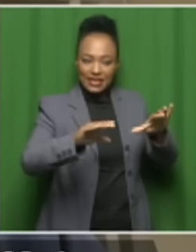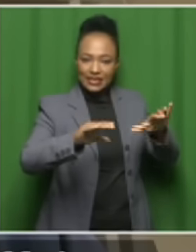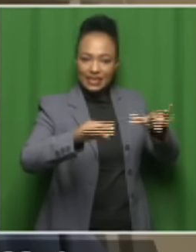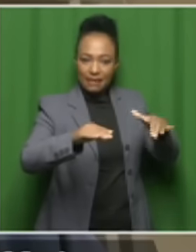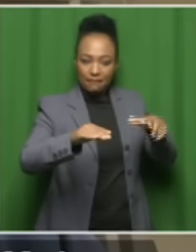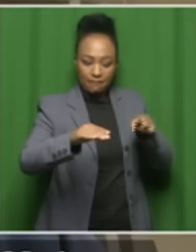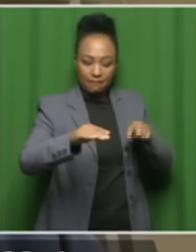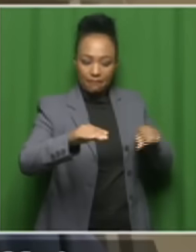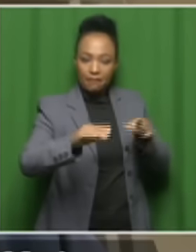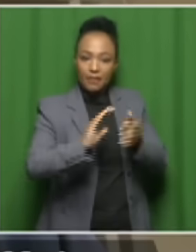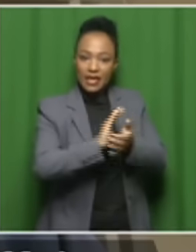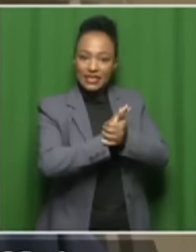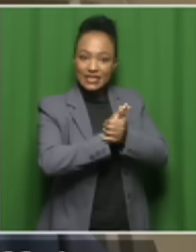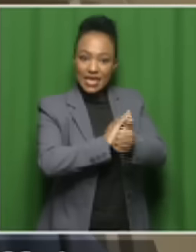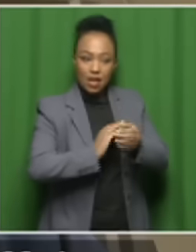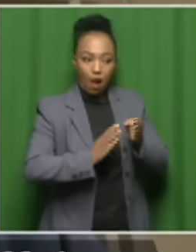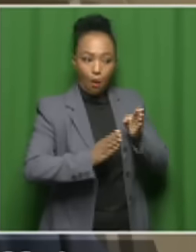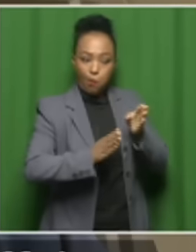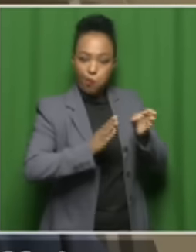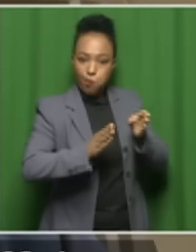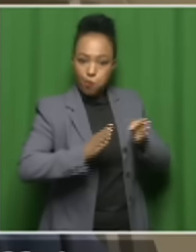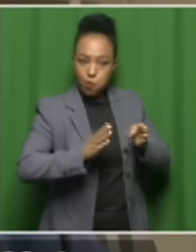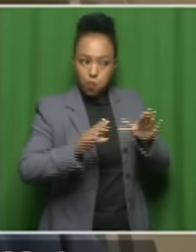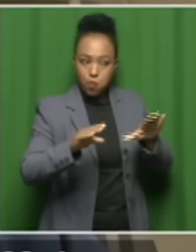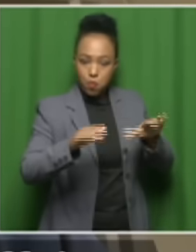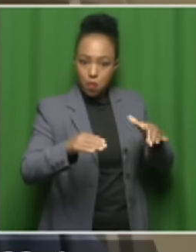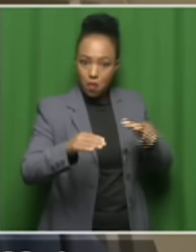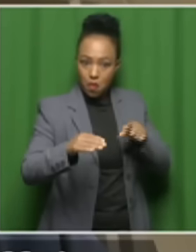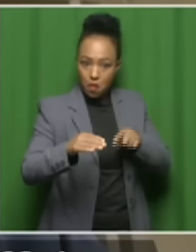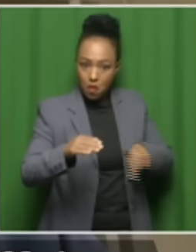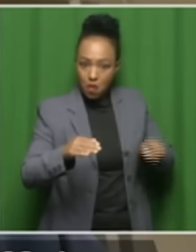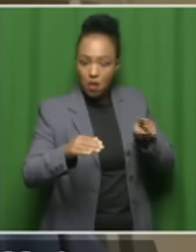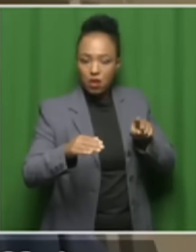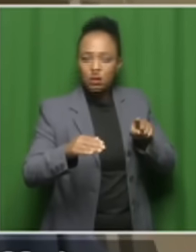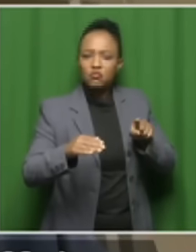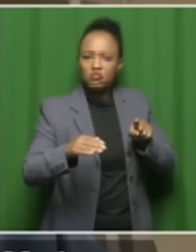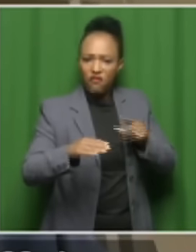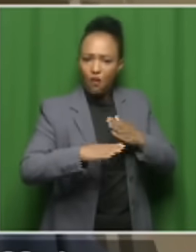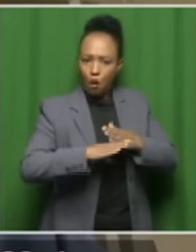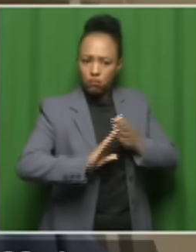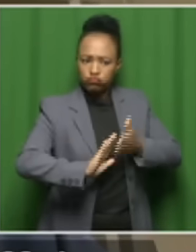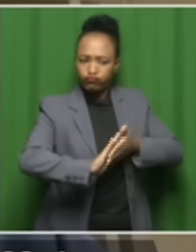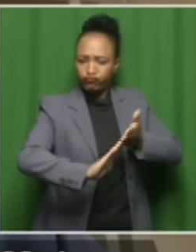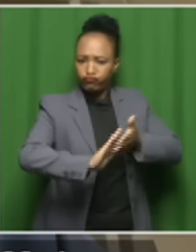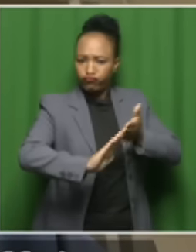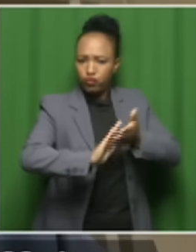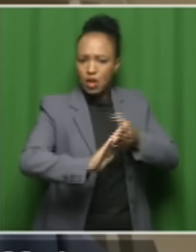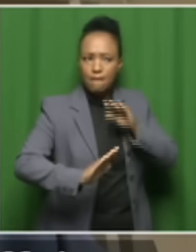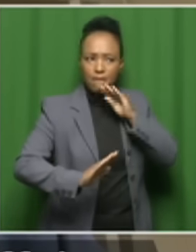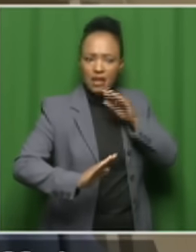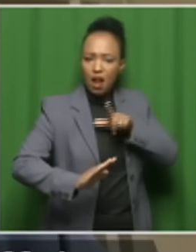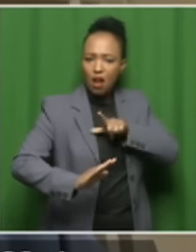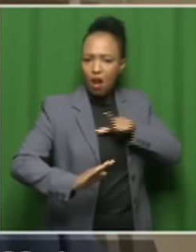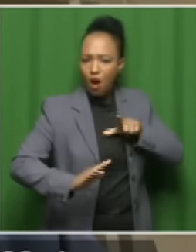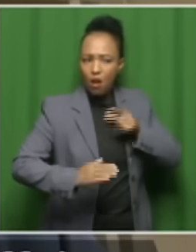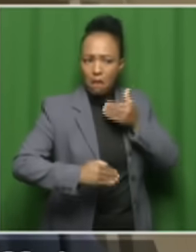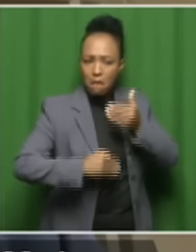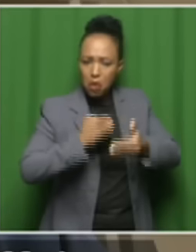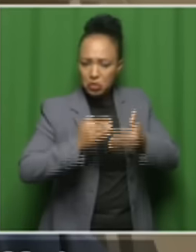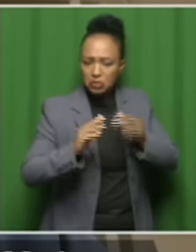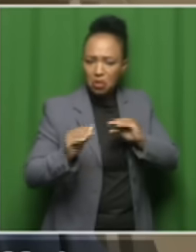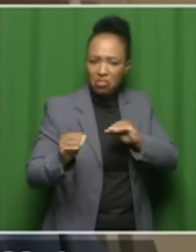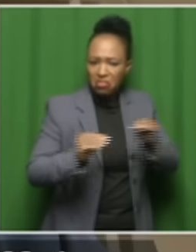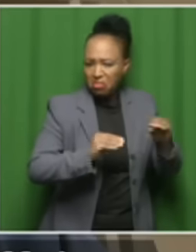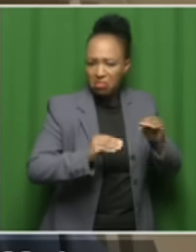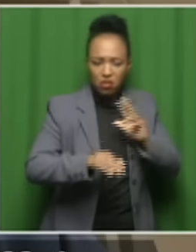and the efficiencies and those operational abilities, it should not be such an onerous task. It depends